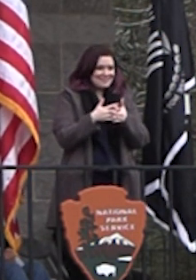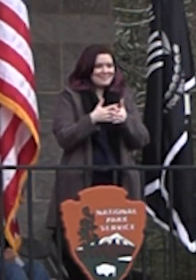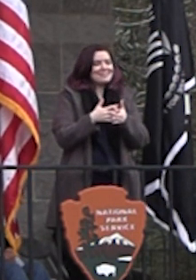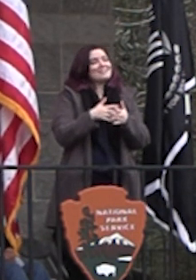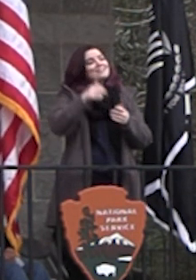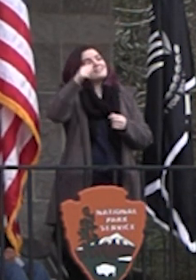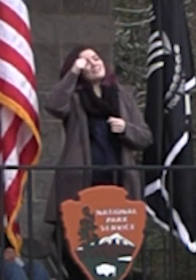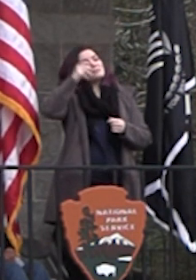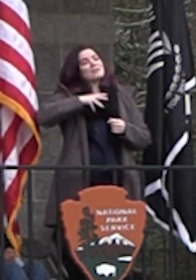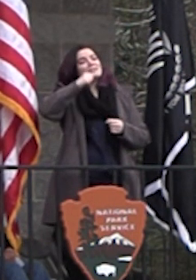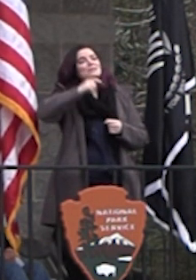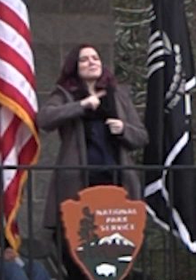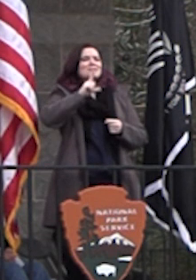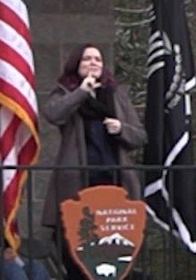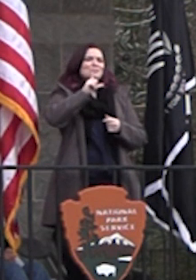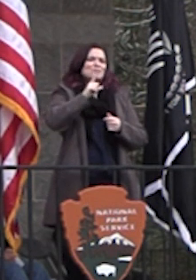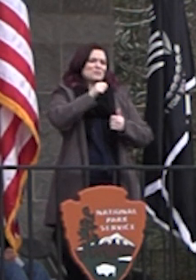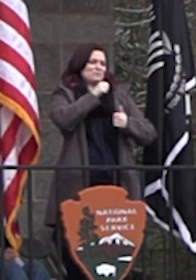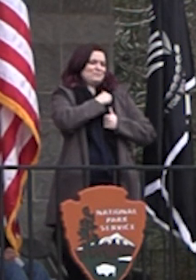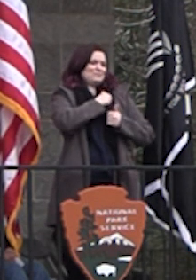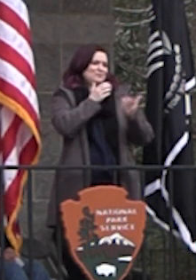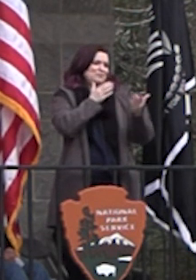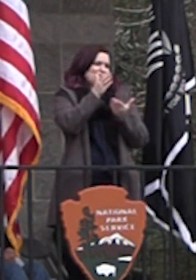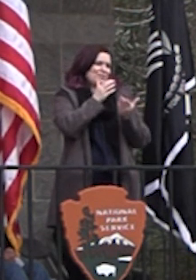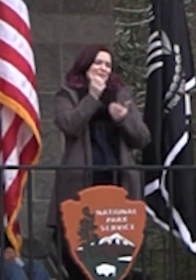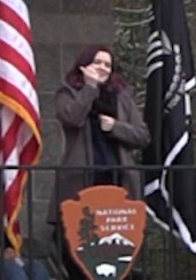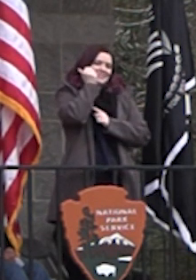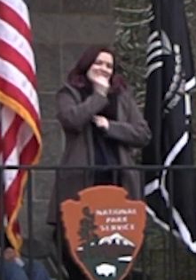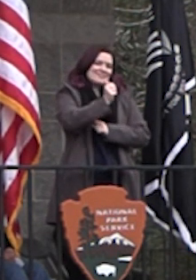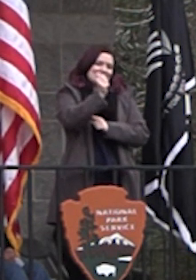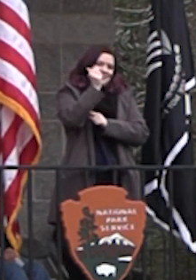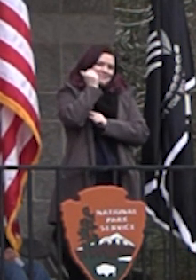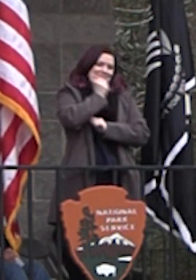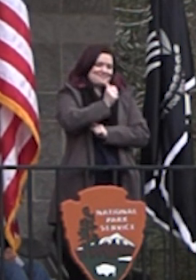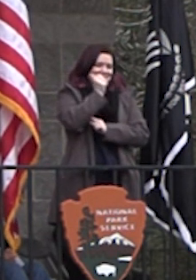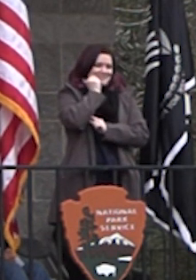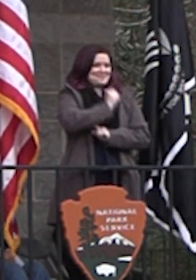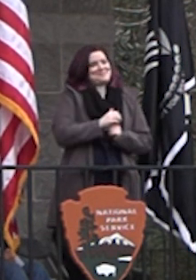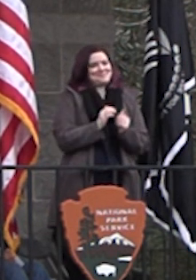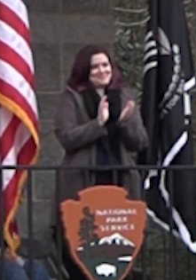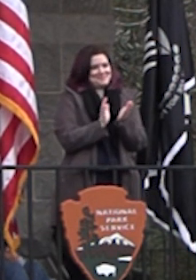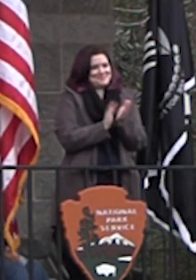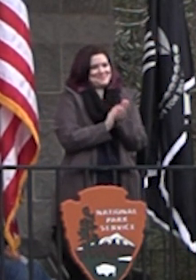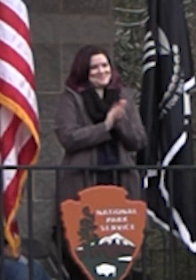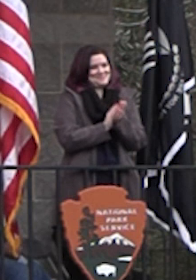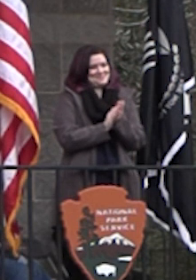men and women who provide our freedom every single day.